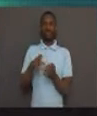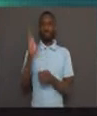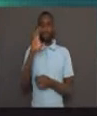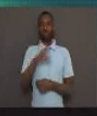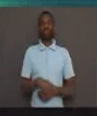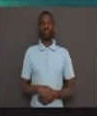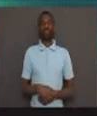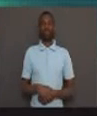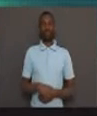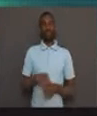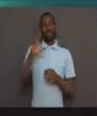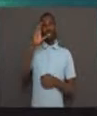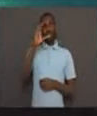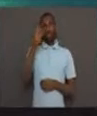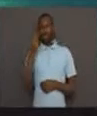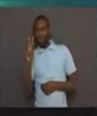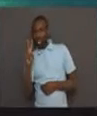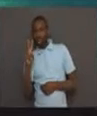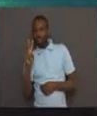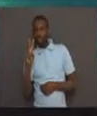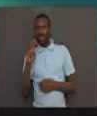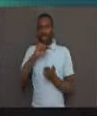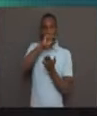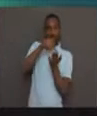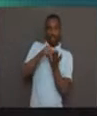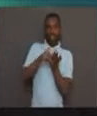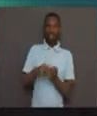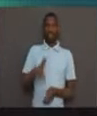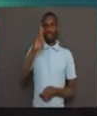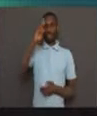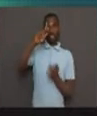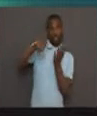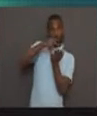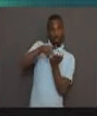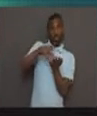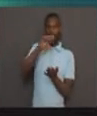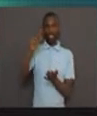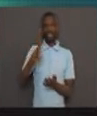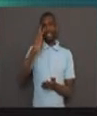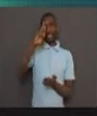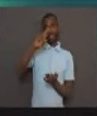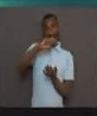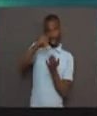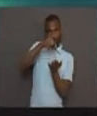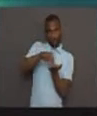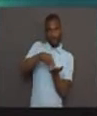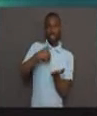A carbon-12 nucleus has 6 protons and 6